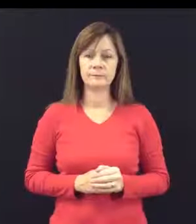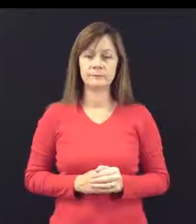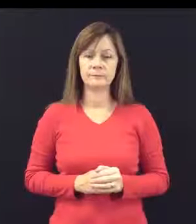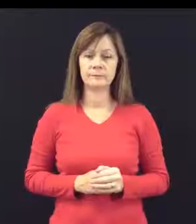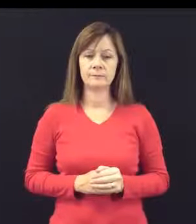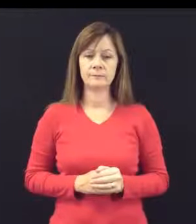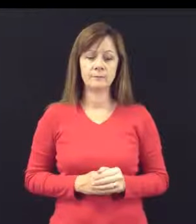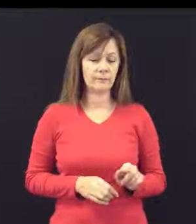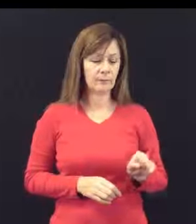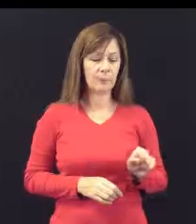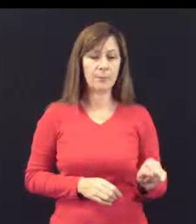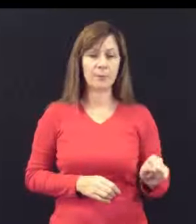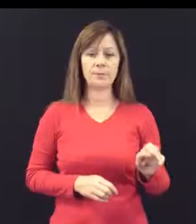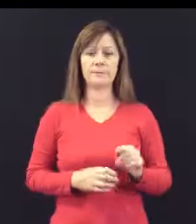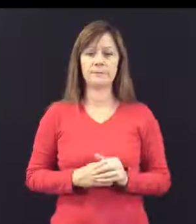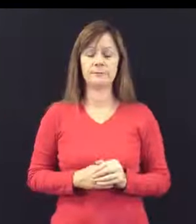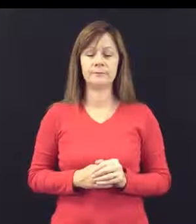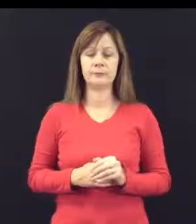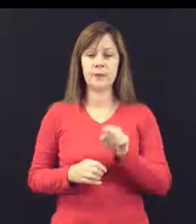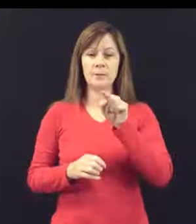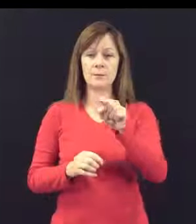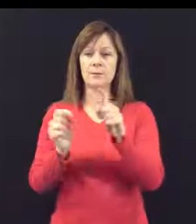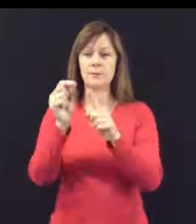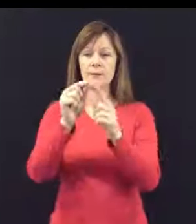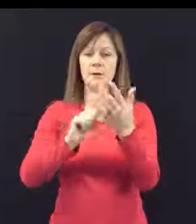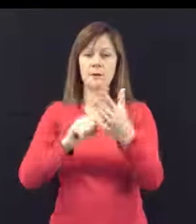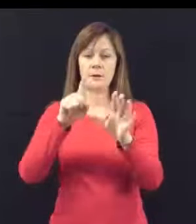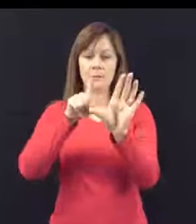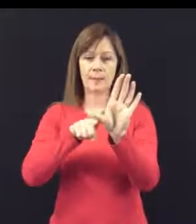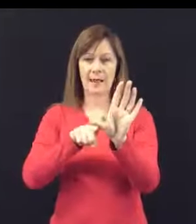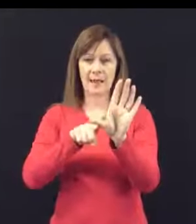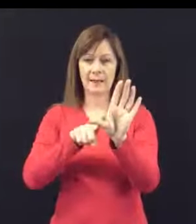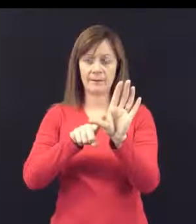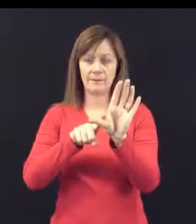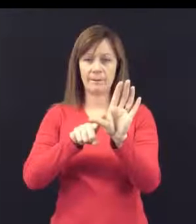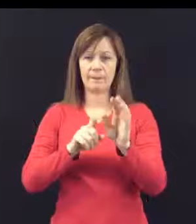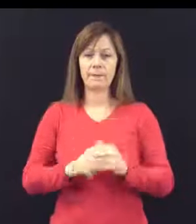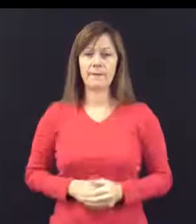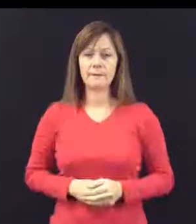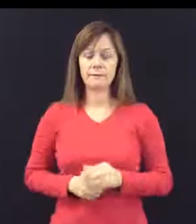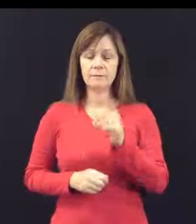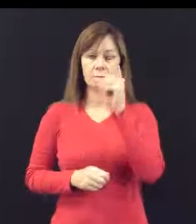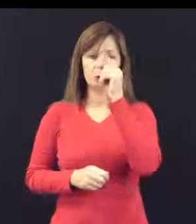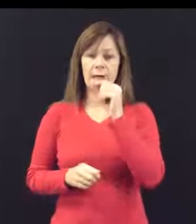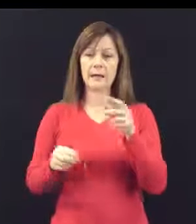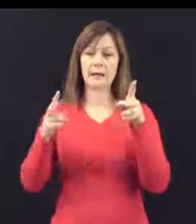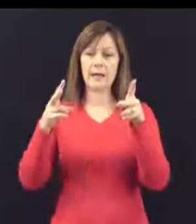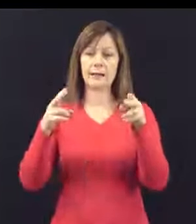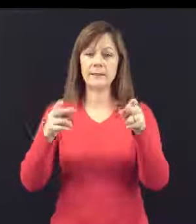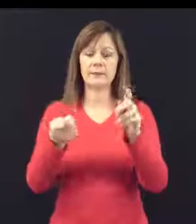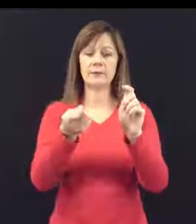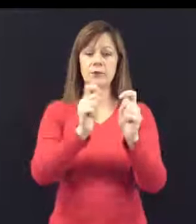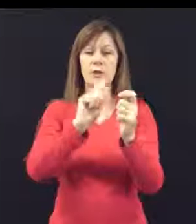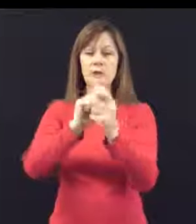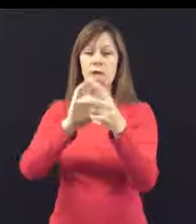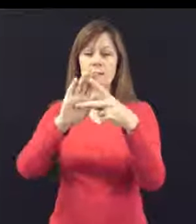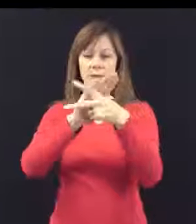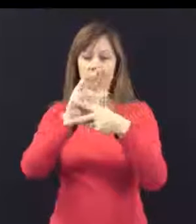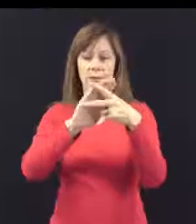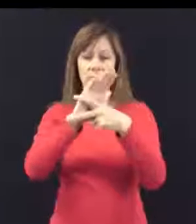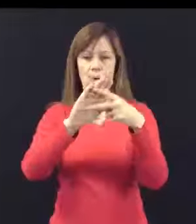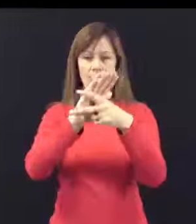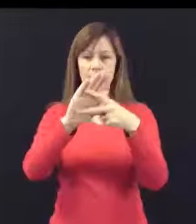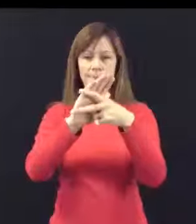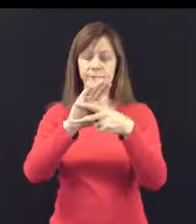button in the bottom left. To see what you've just taken, tap on the camera roll button, then tap on the play button in the middle of the